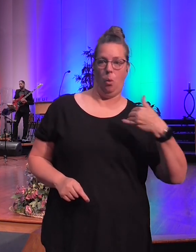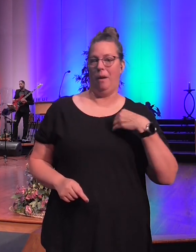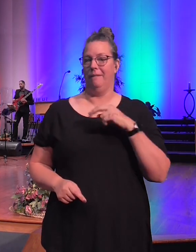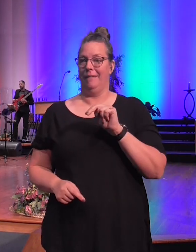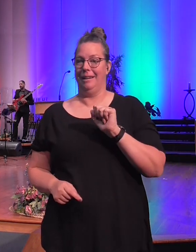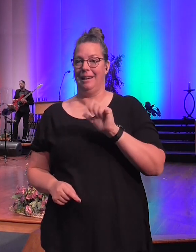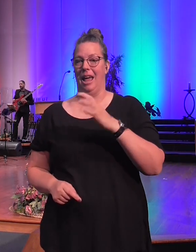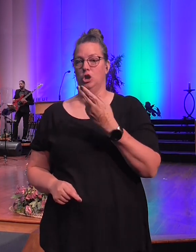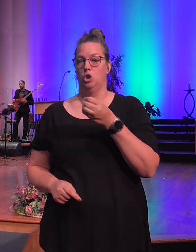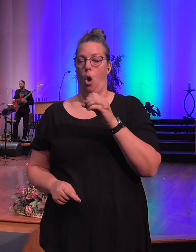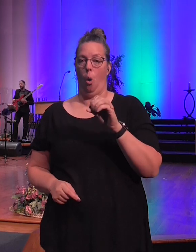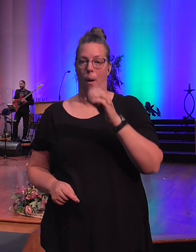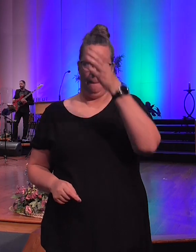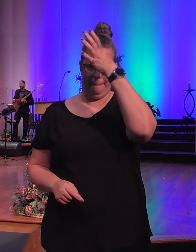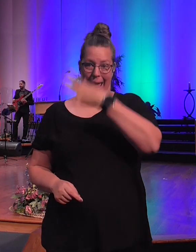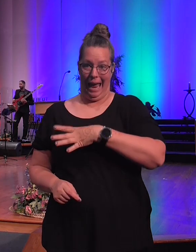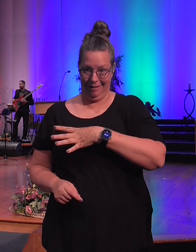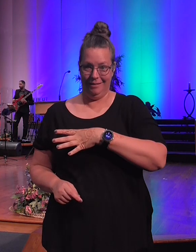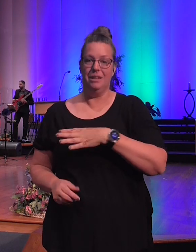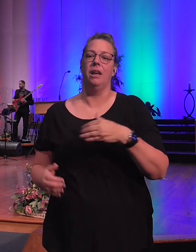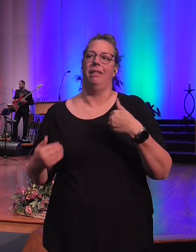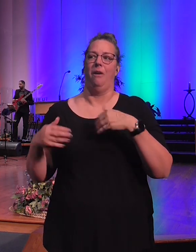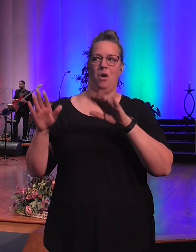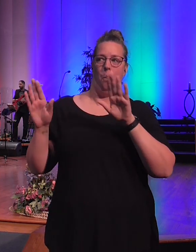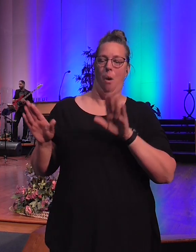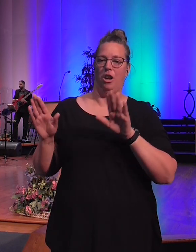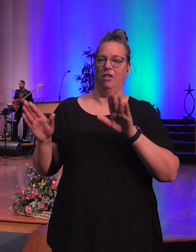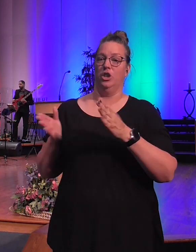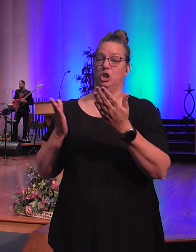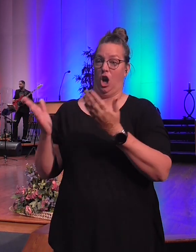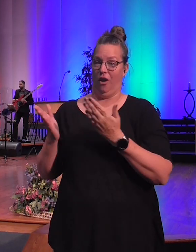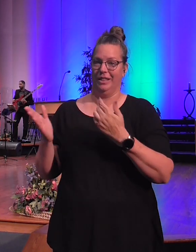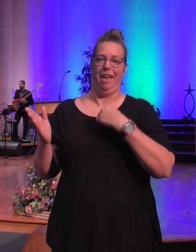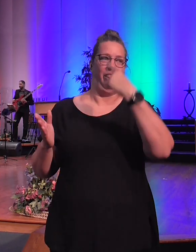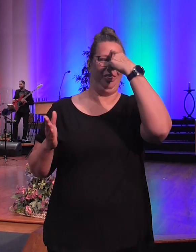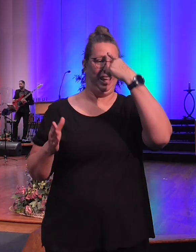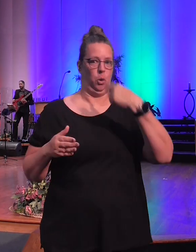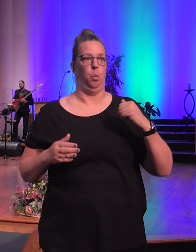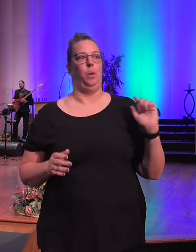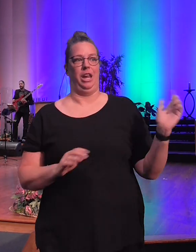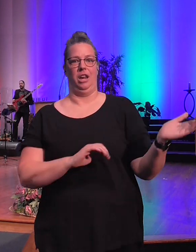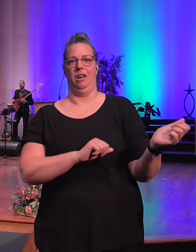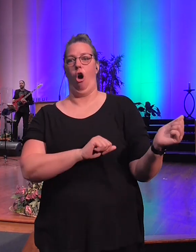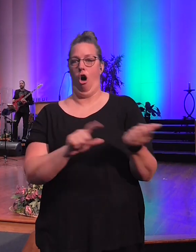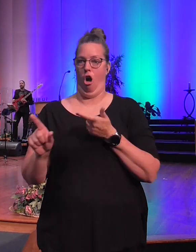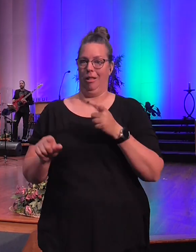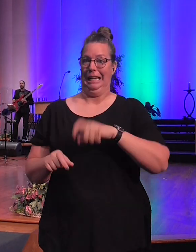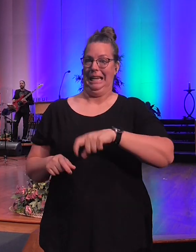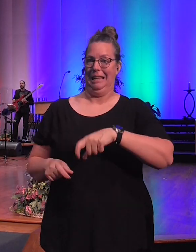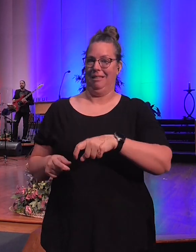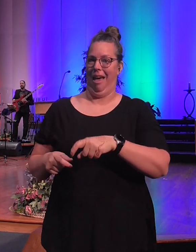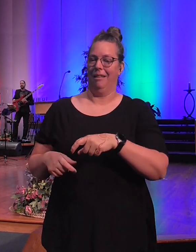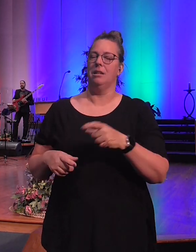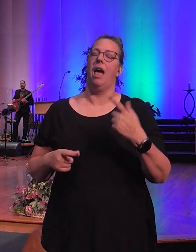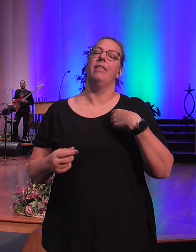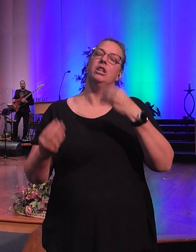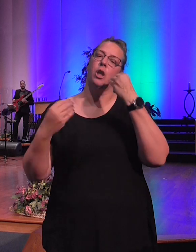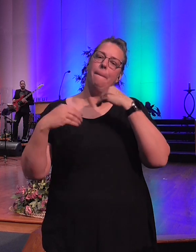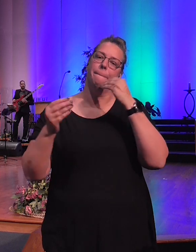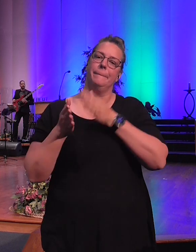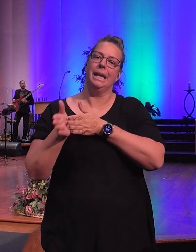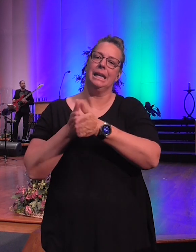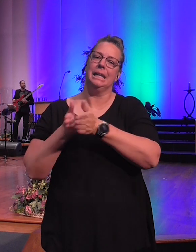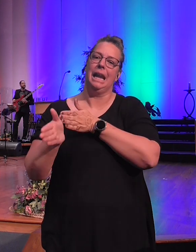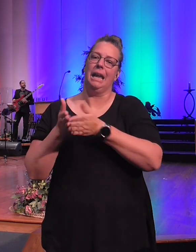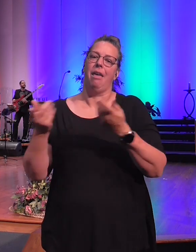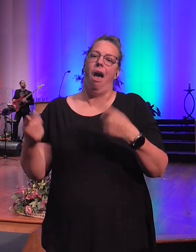Independence Sunday. So it's a wonderful service. I need it. I think we all need it this year. And we've got a wonderful picnic that happens after, food